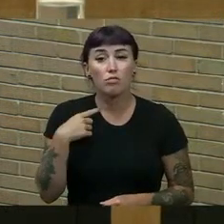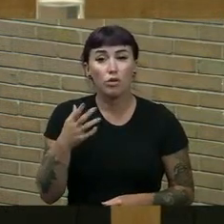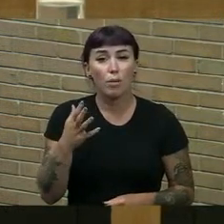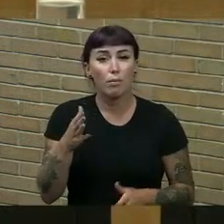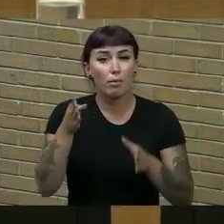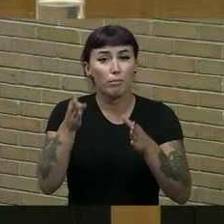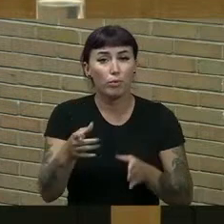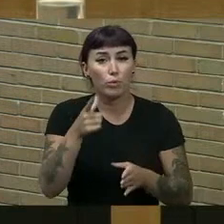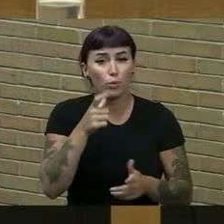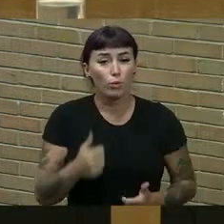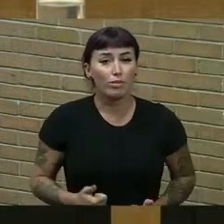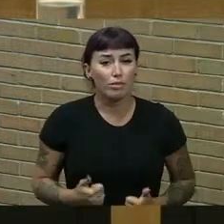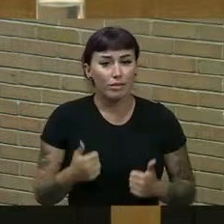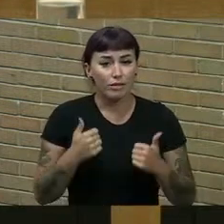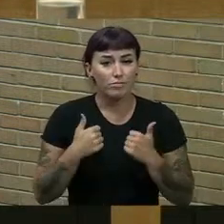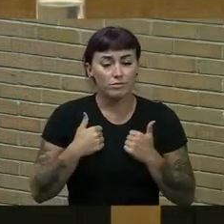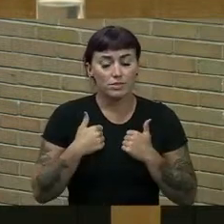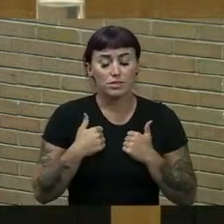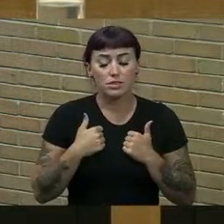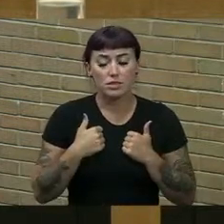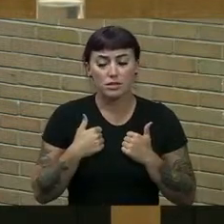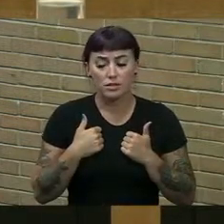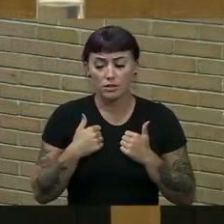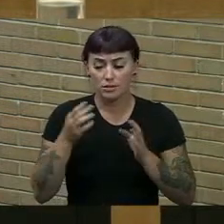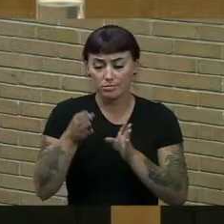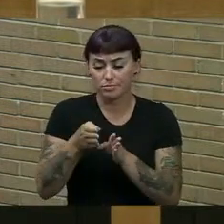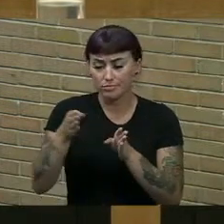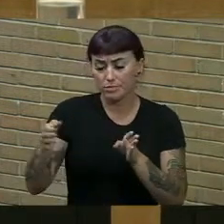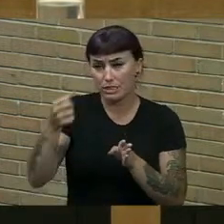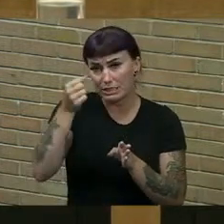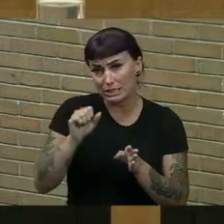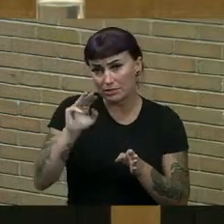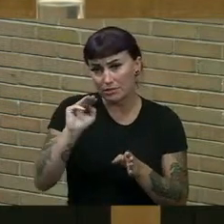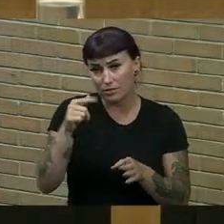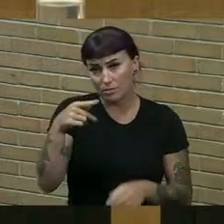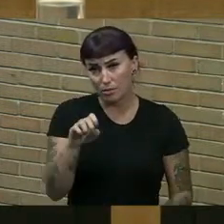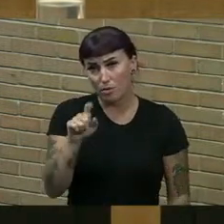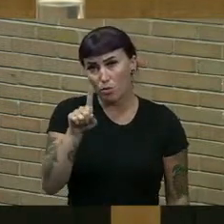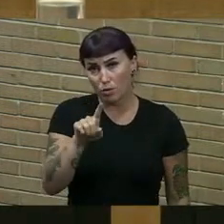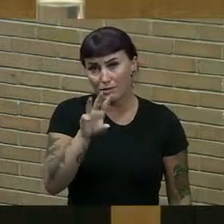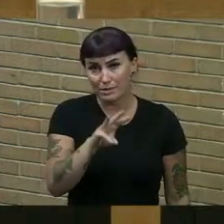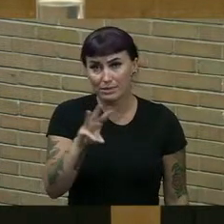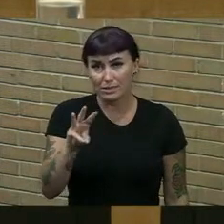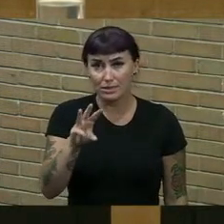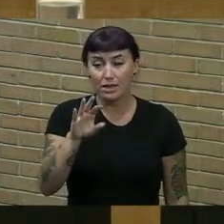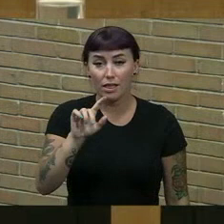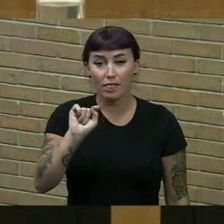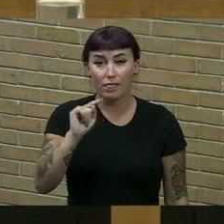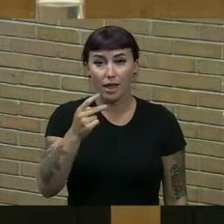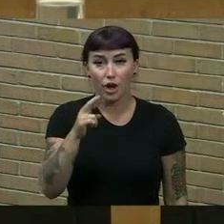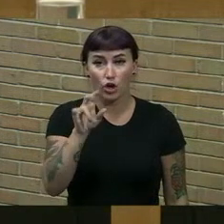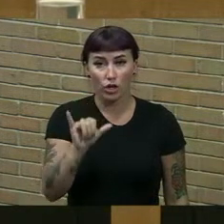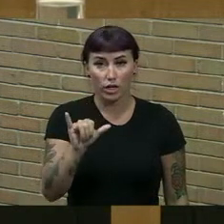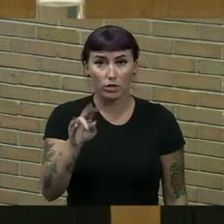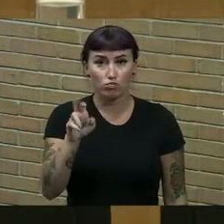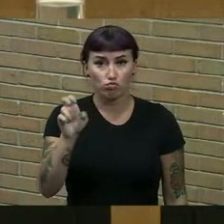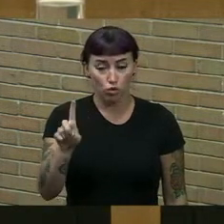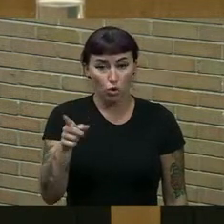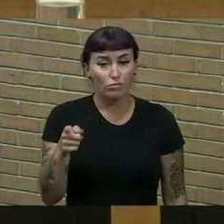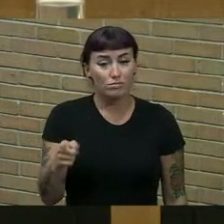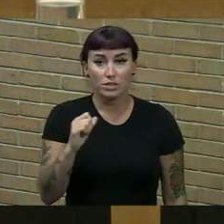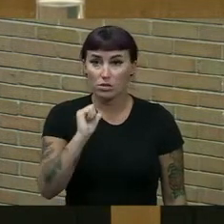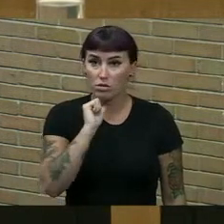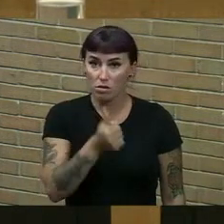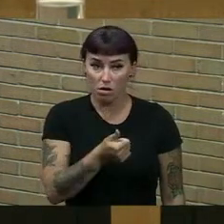resident adjoining the Silver Maple at 166 Thackeray Road, that they are